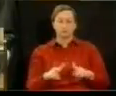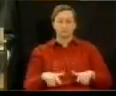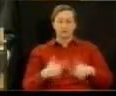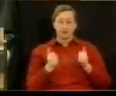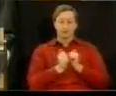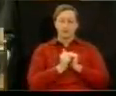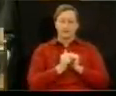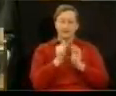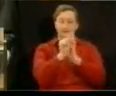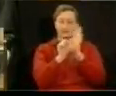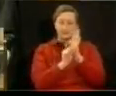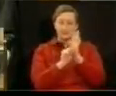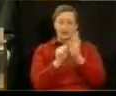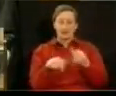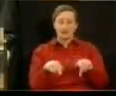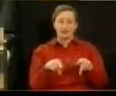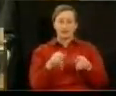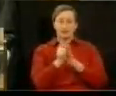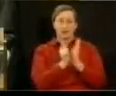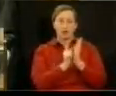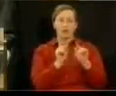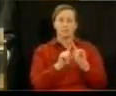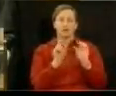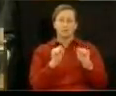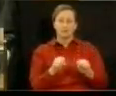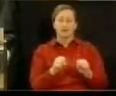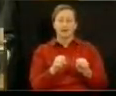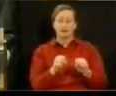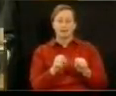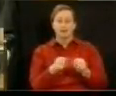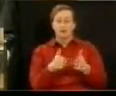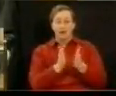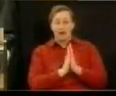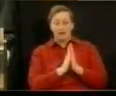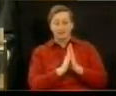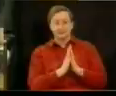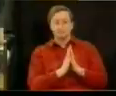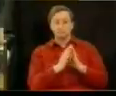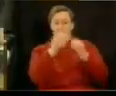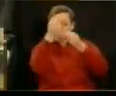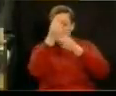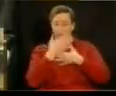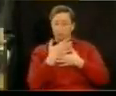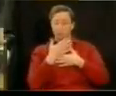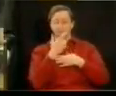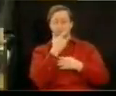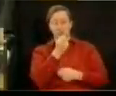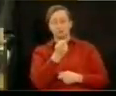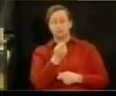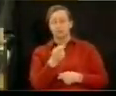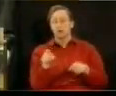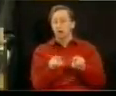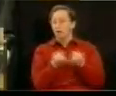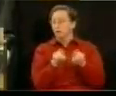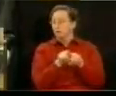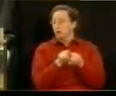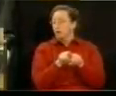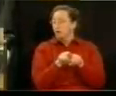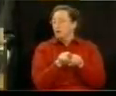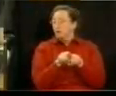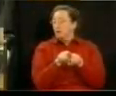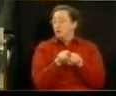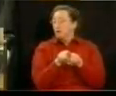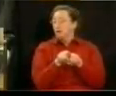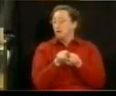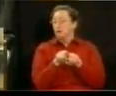can request people give us notice of their interest. I also put in this substitute resolution